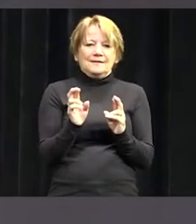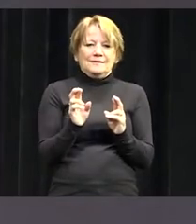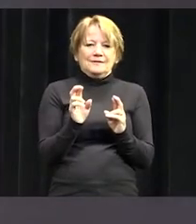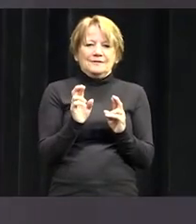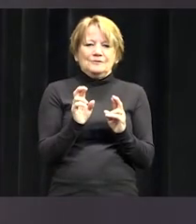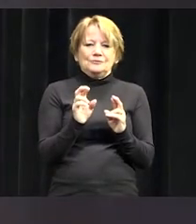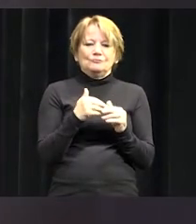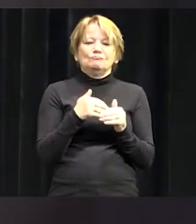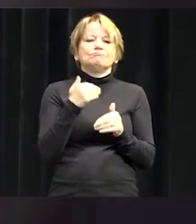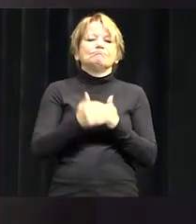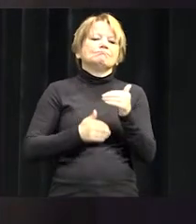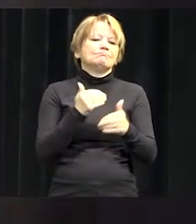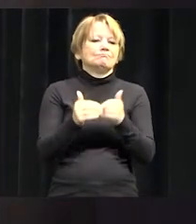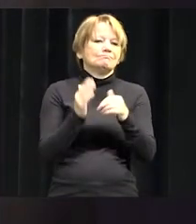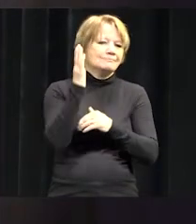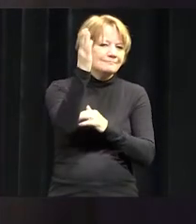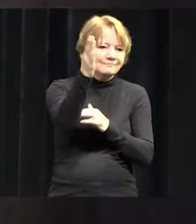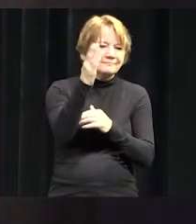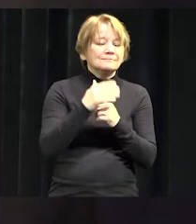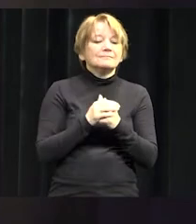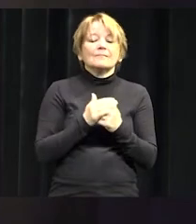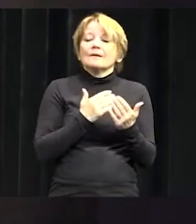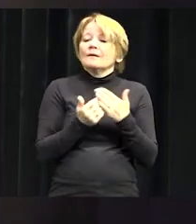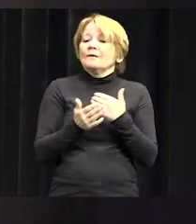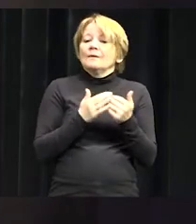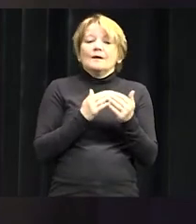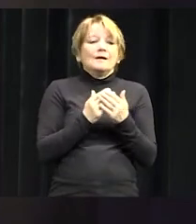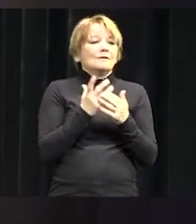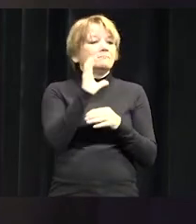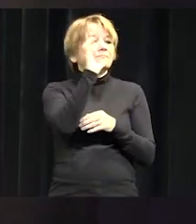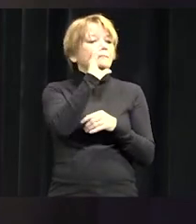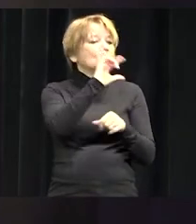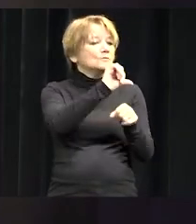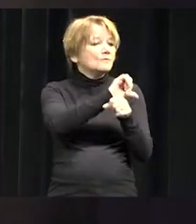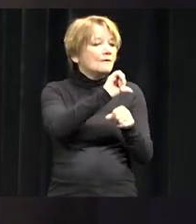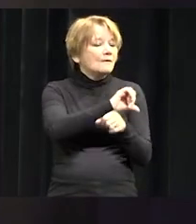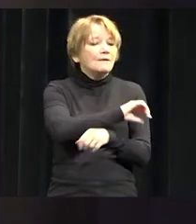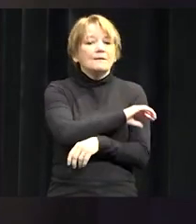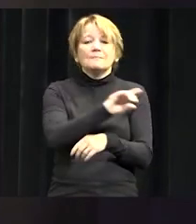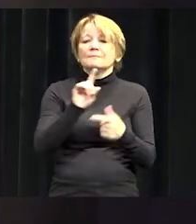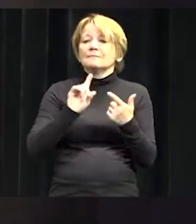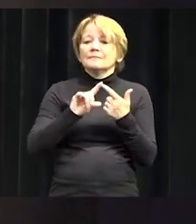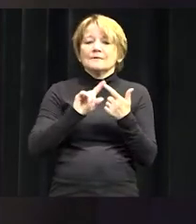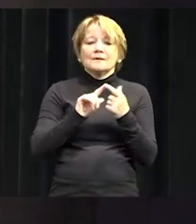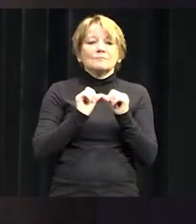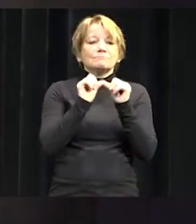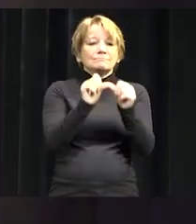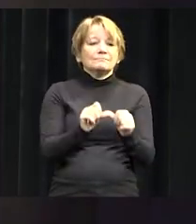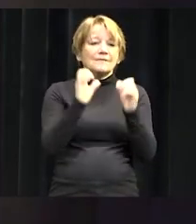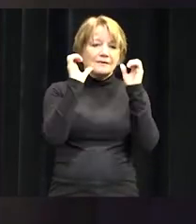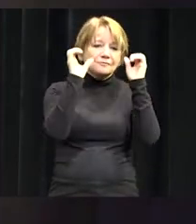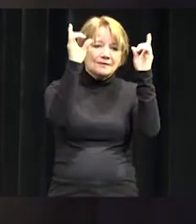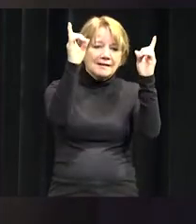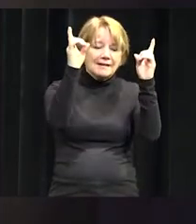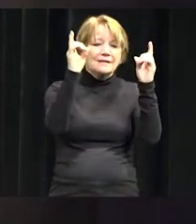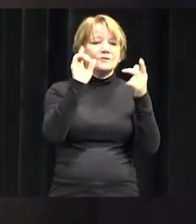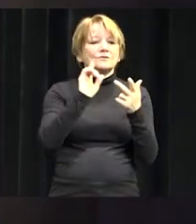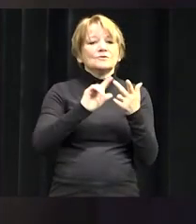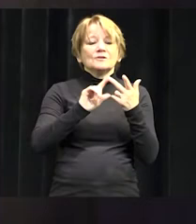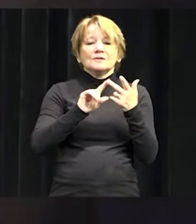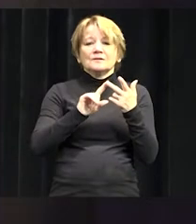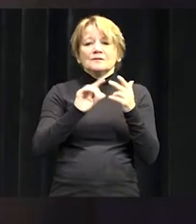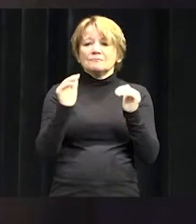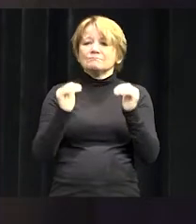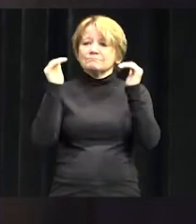degrees on your way to success not everyone will stop and brace your achievements